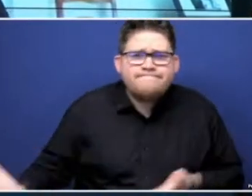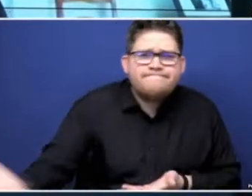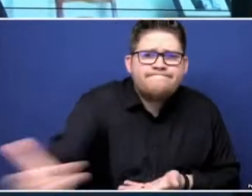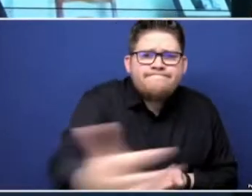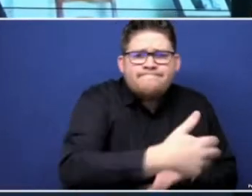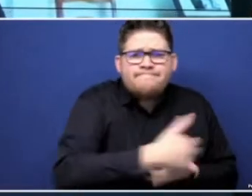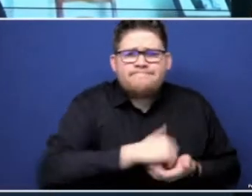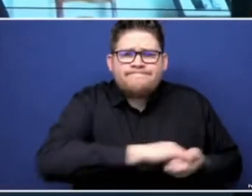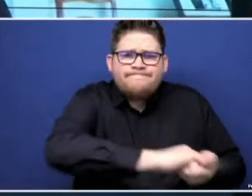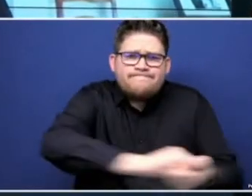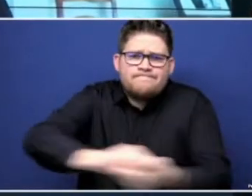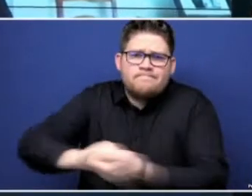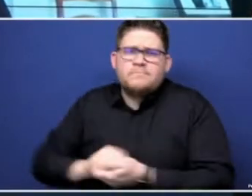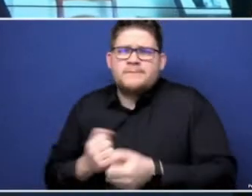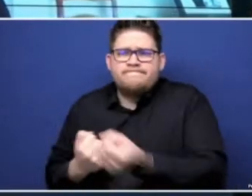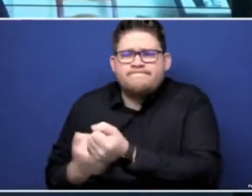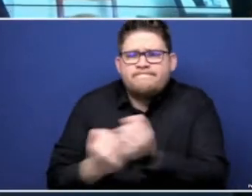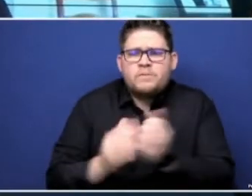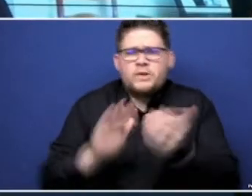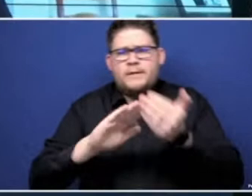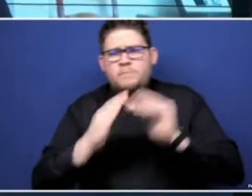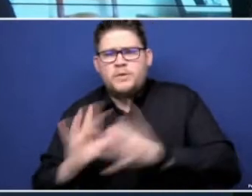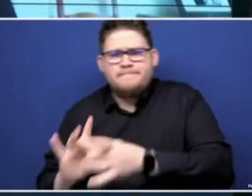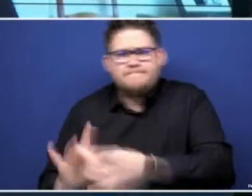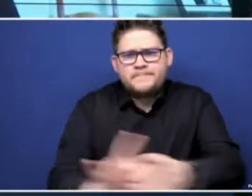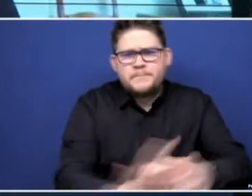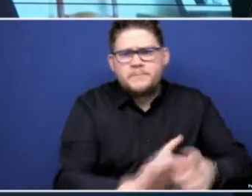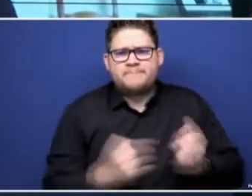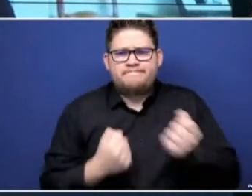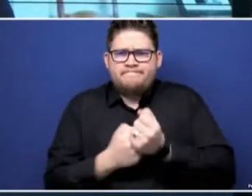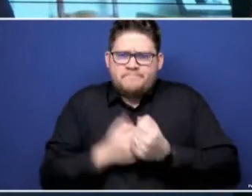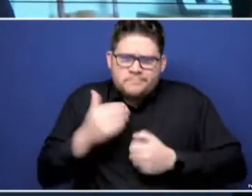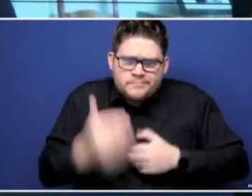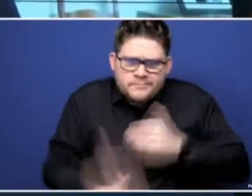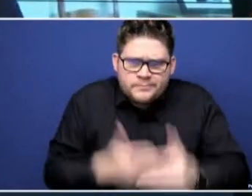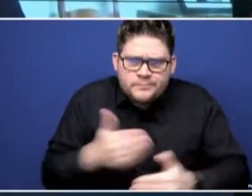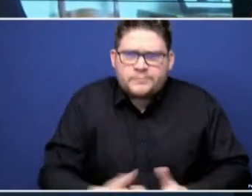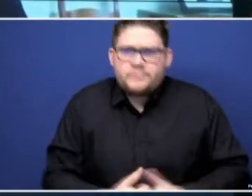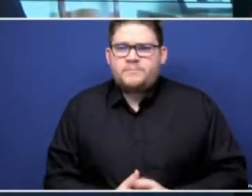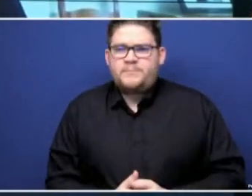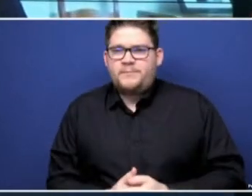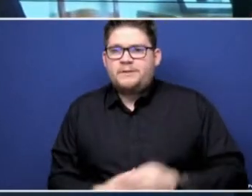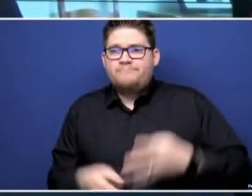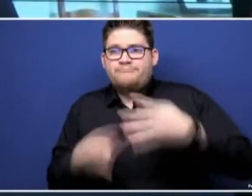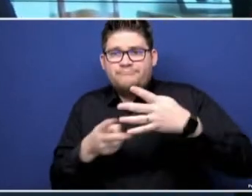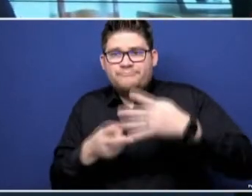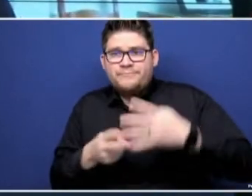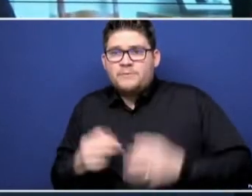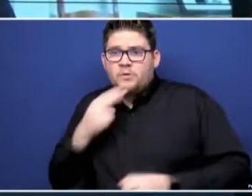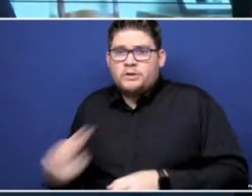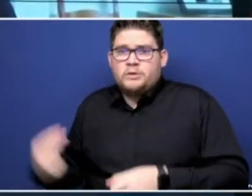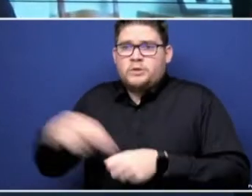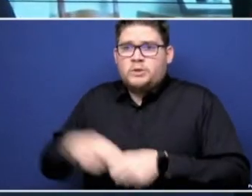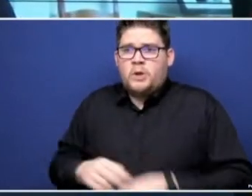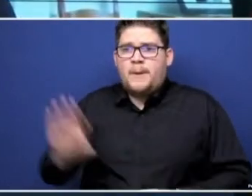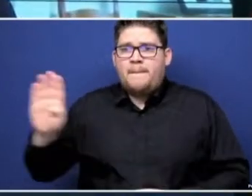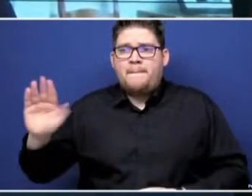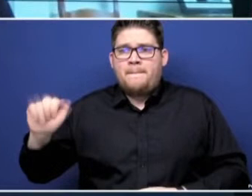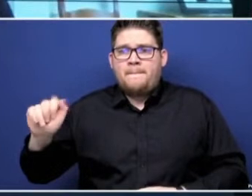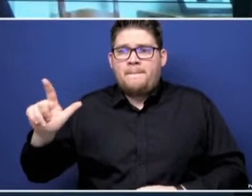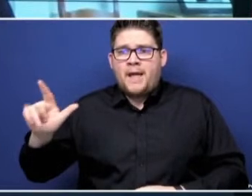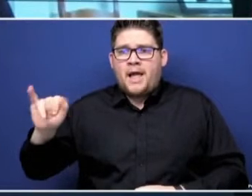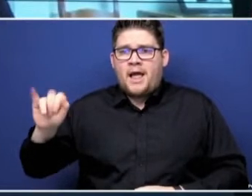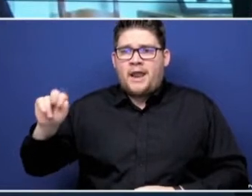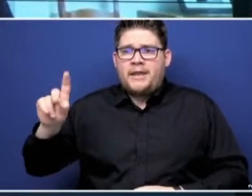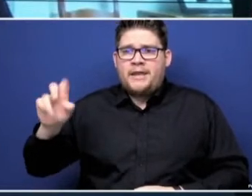hesitancy, help people get to our clinics. We've got different partners who are providing us with facilities to host our clinics.